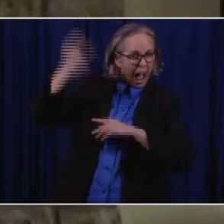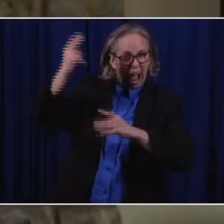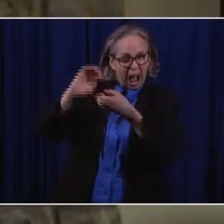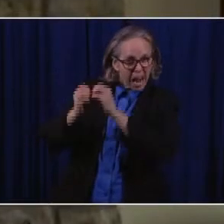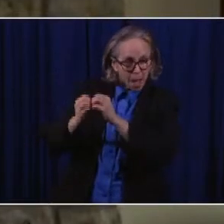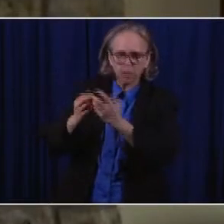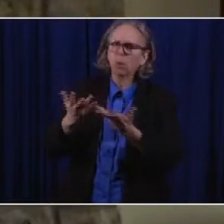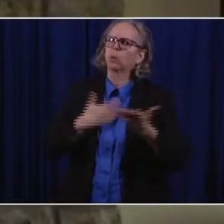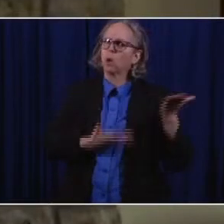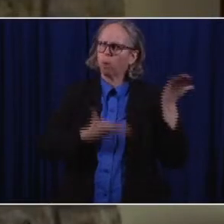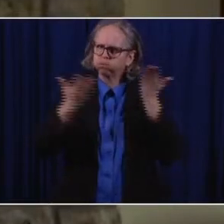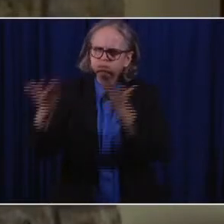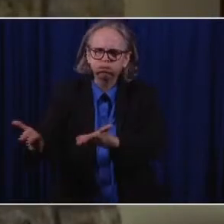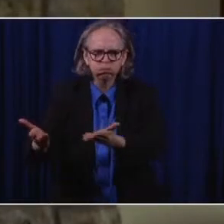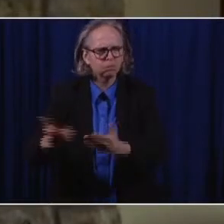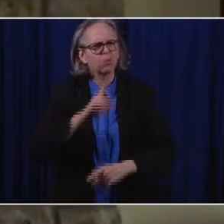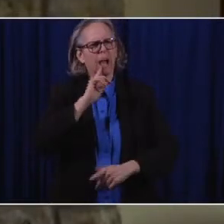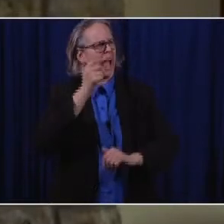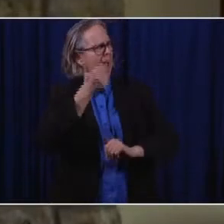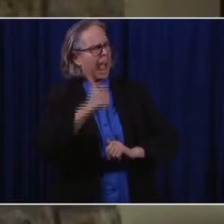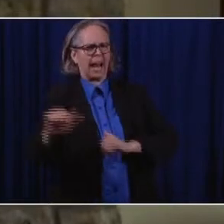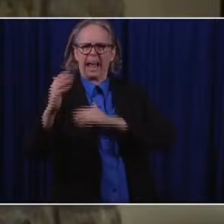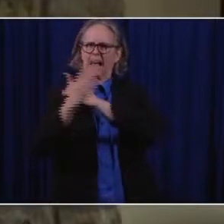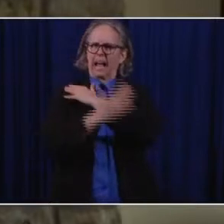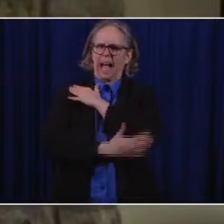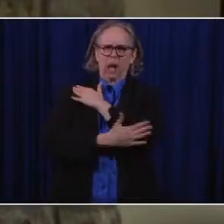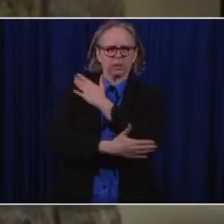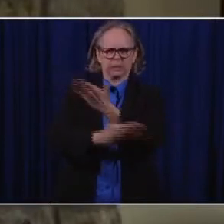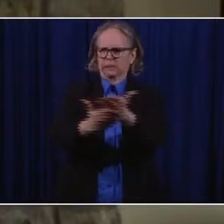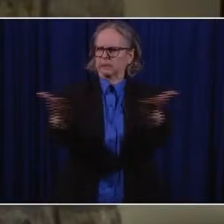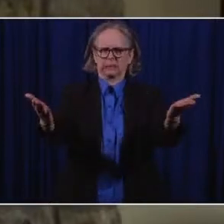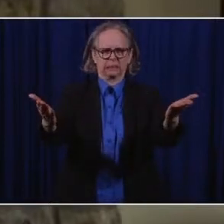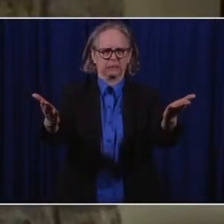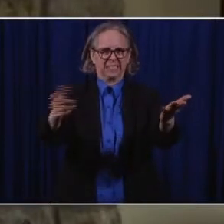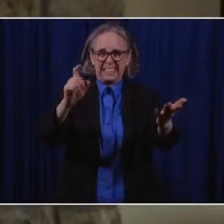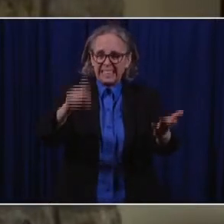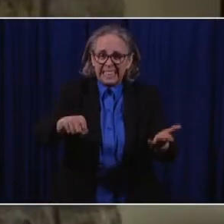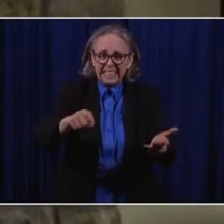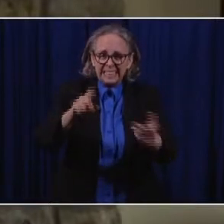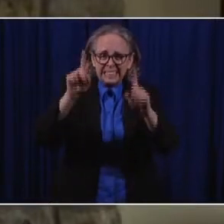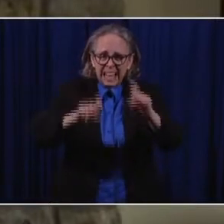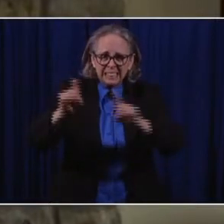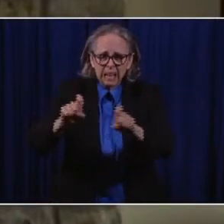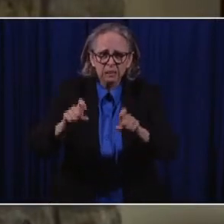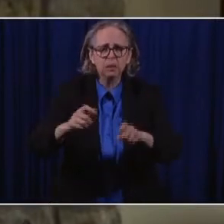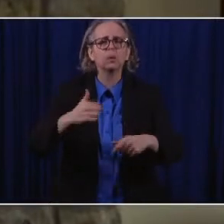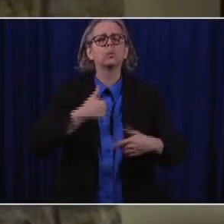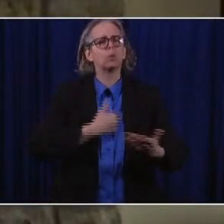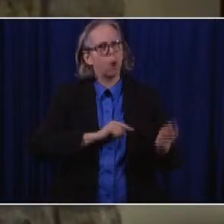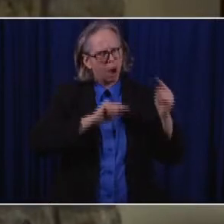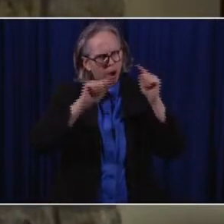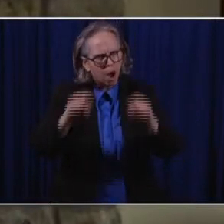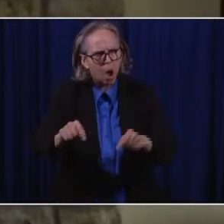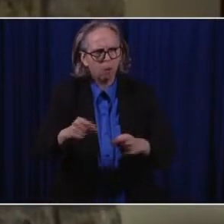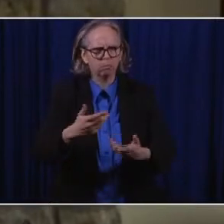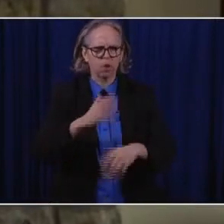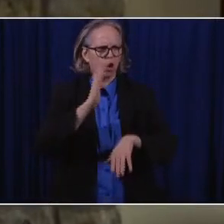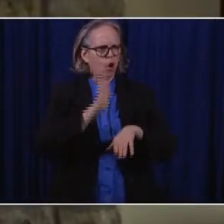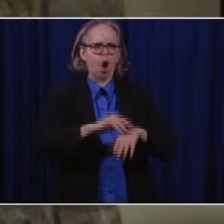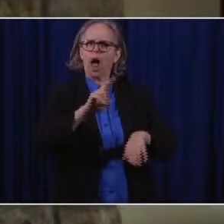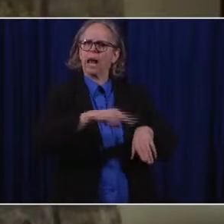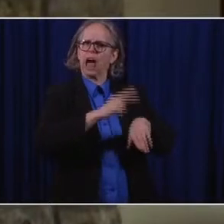any county, Auglaize County, any county that wants us to come, we will come. National Guard has done a phenomenal